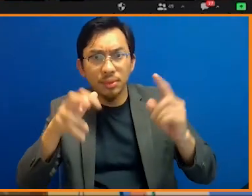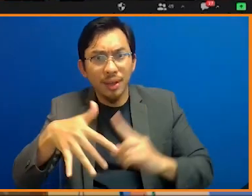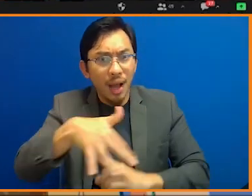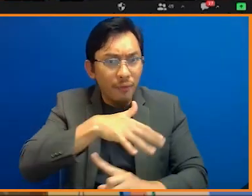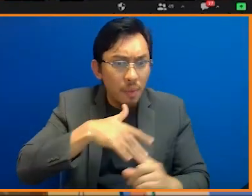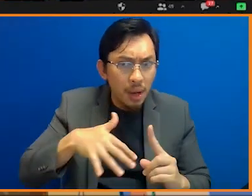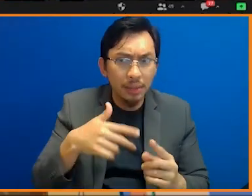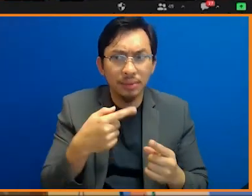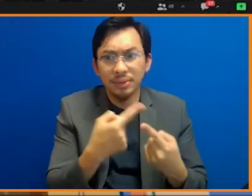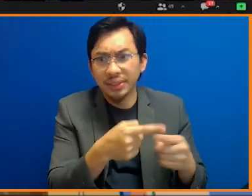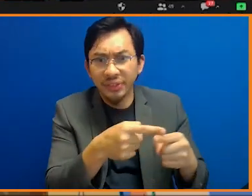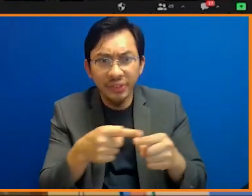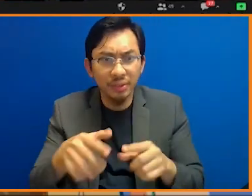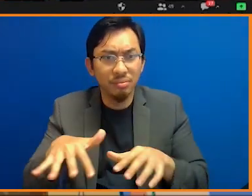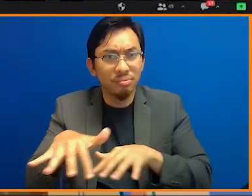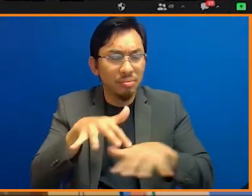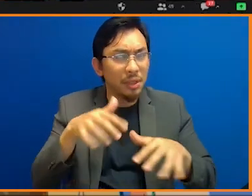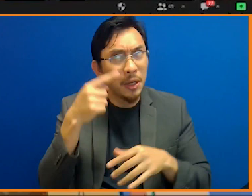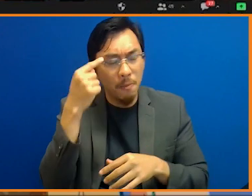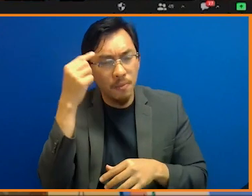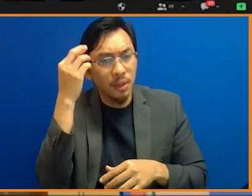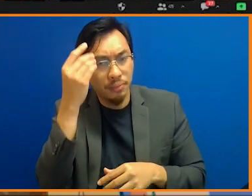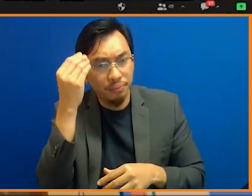environment related issue.